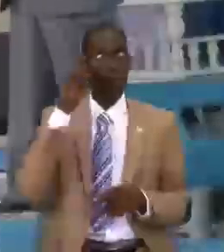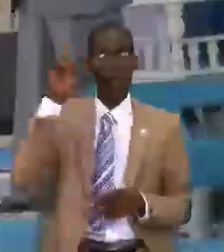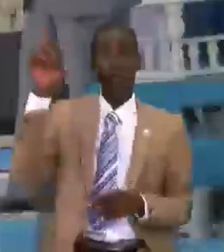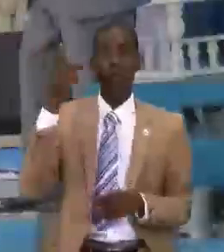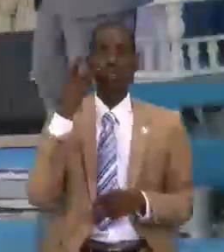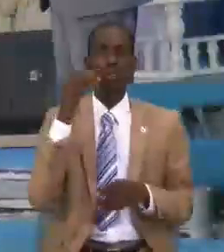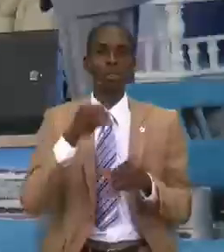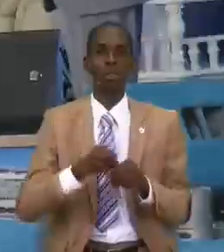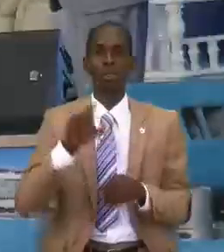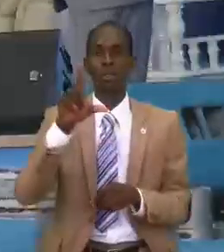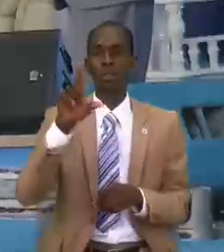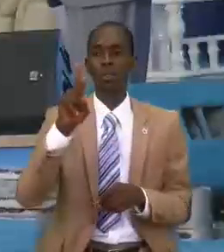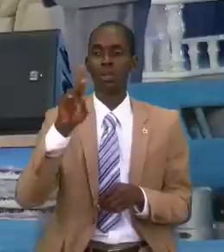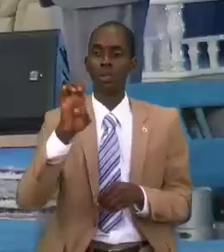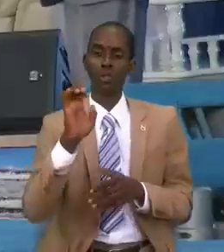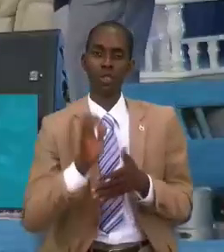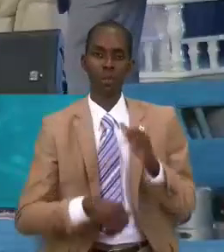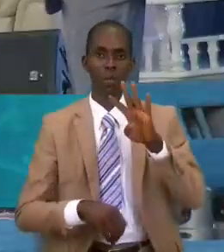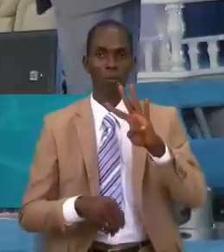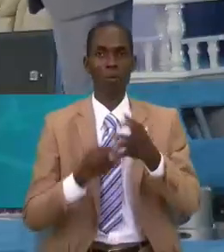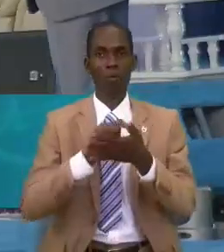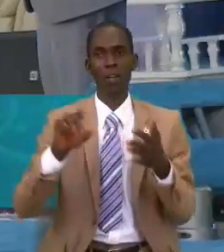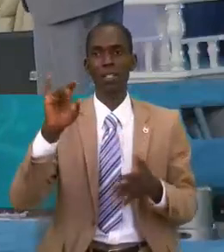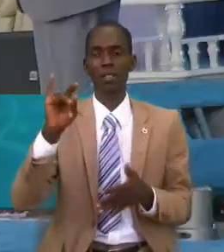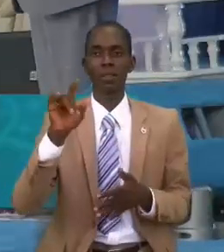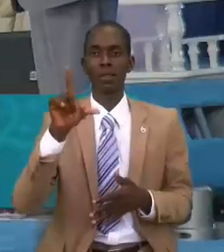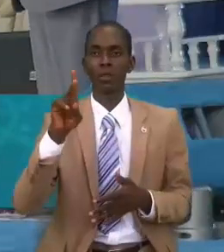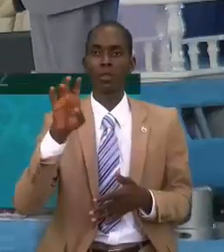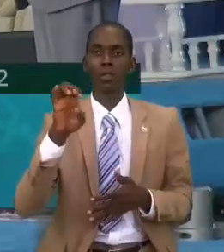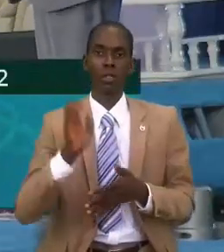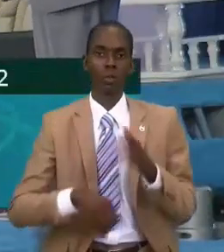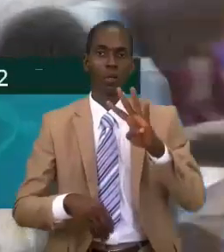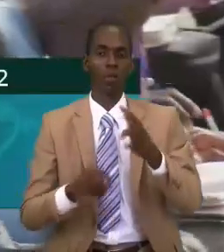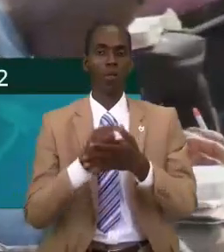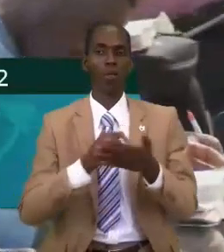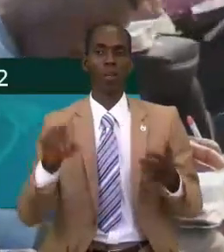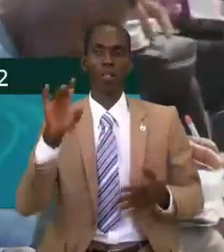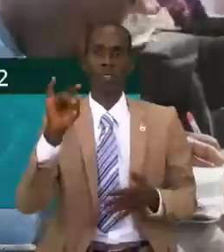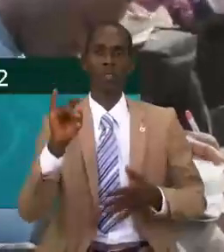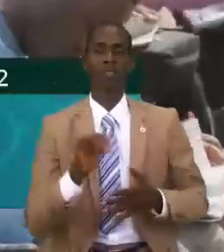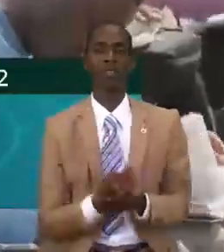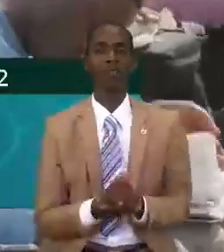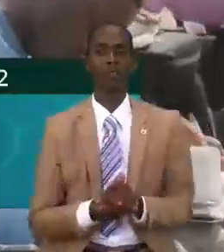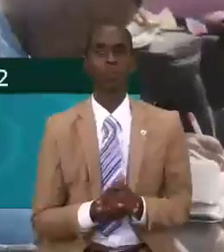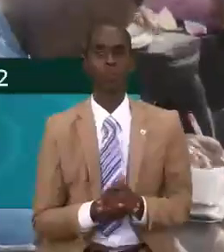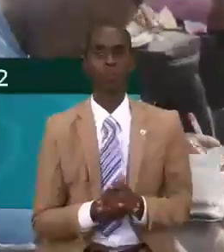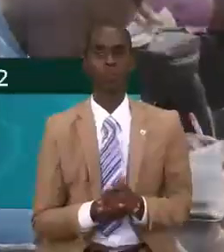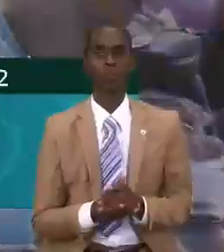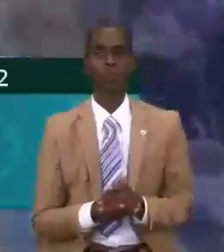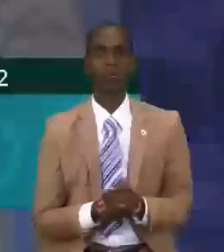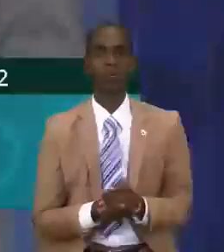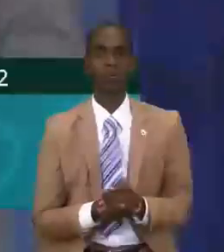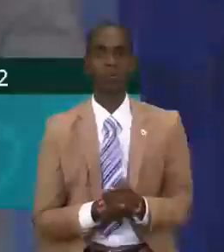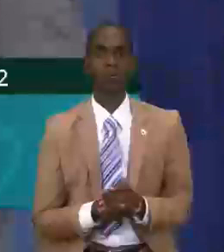18. Luke chapter 4, we're looking at verse 18. It says, the Spirit of the Lord